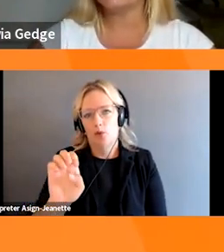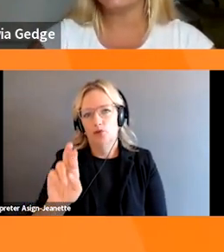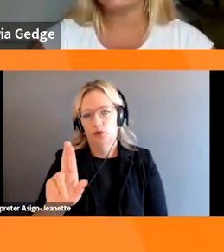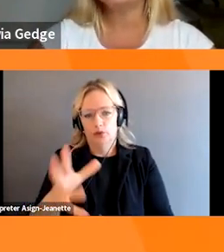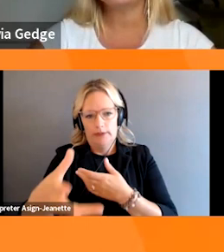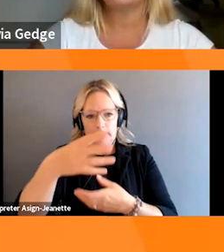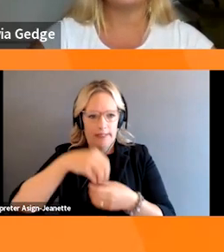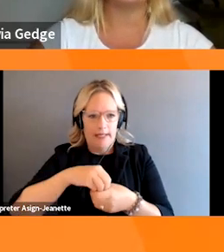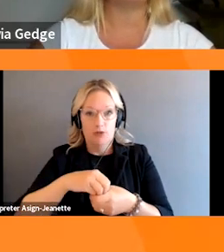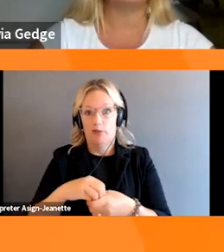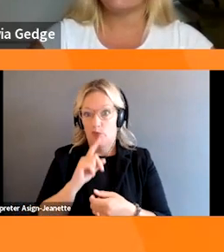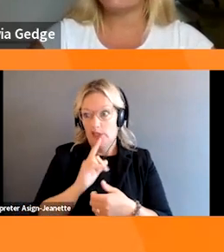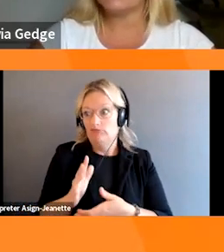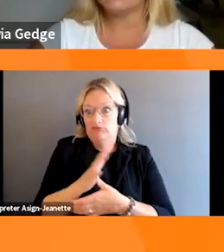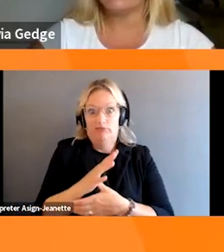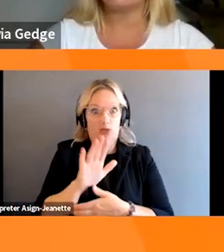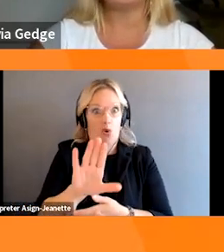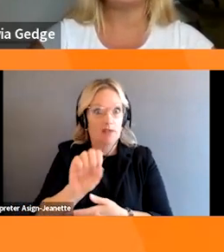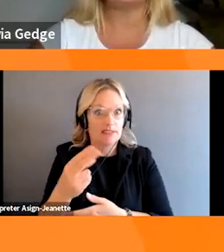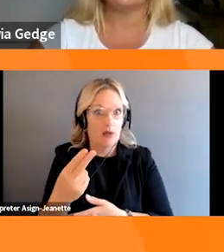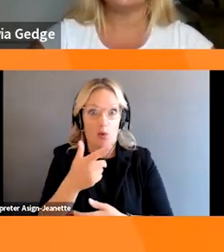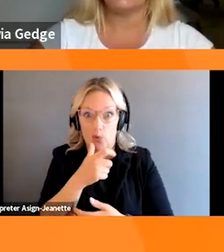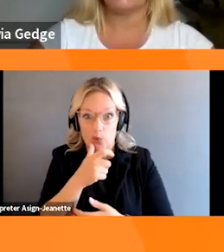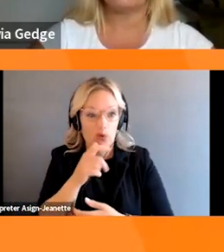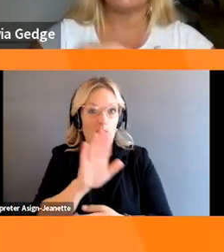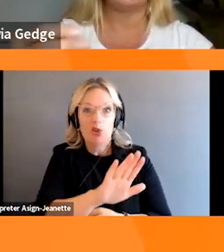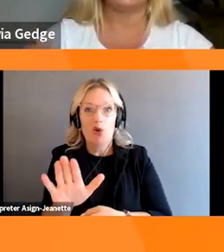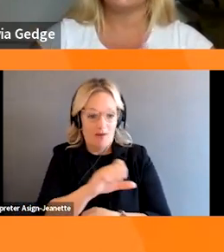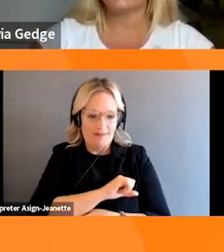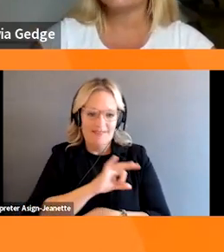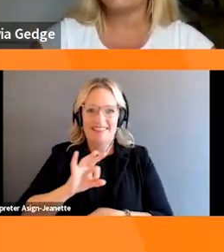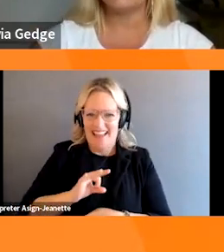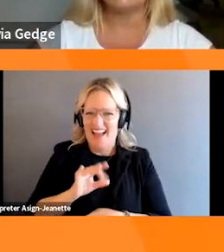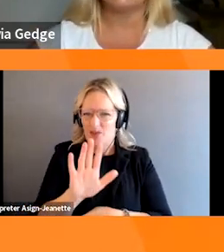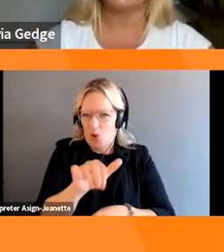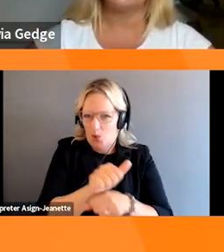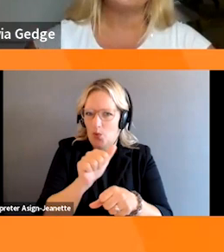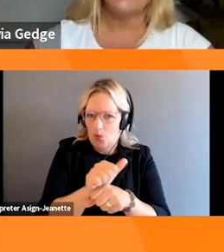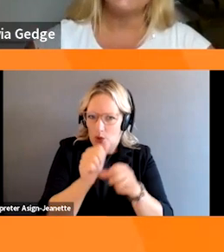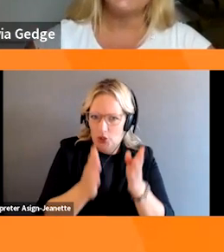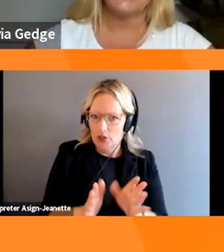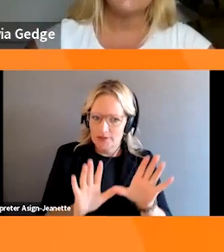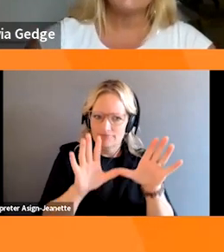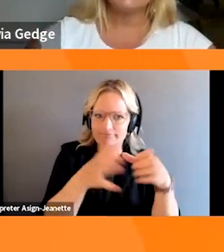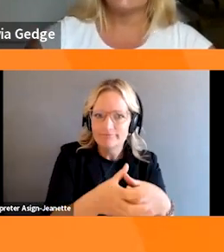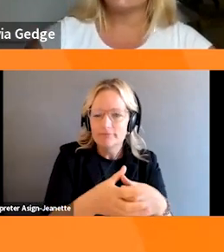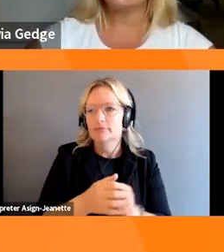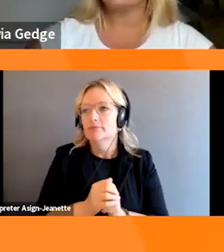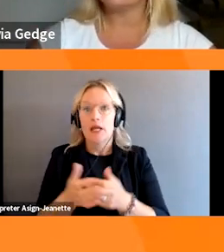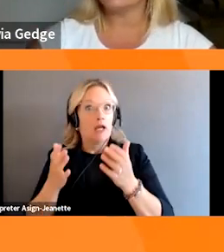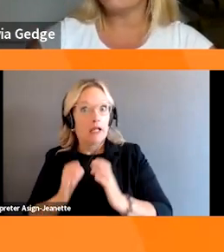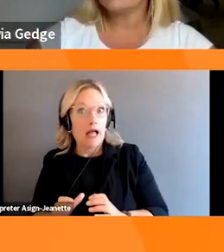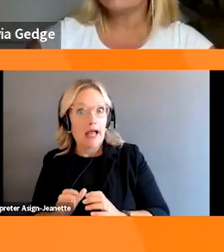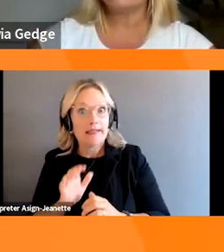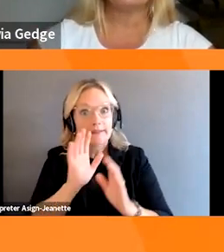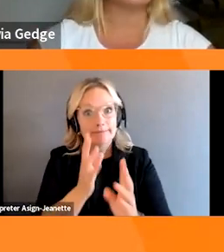your employees. They are your stakeholders as well. It's your customers, it's your supply chain, it's